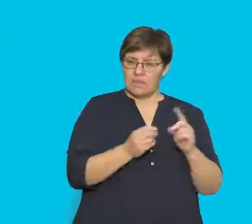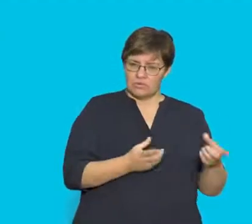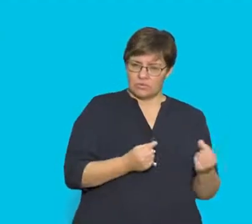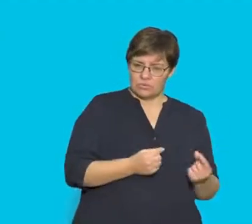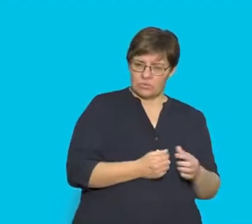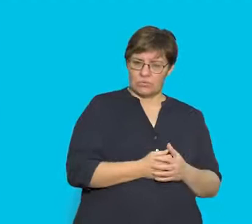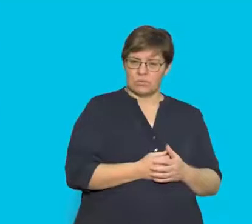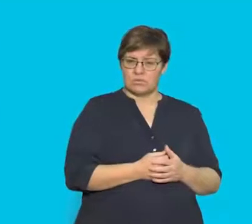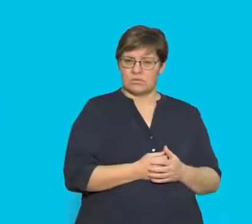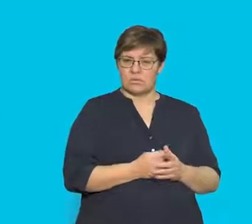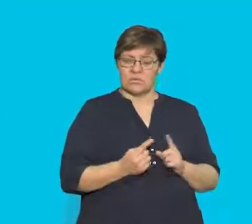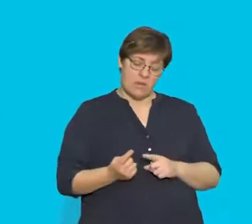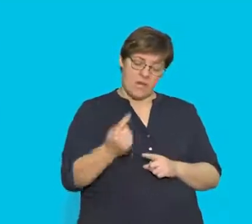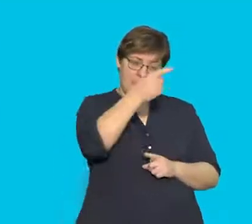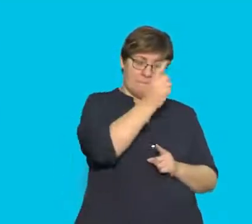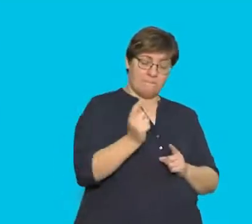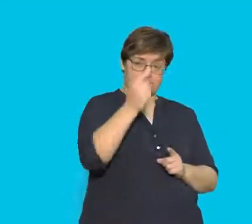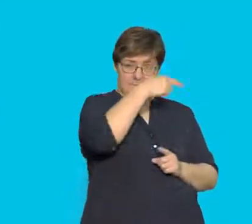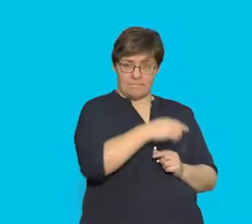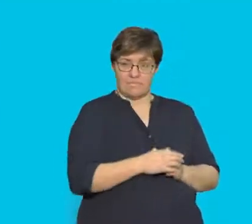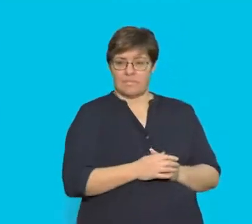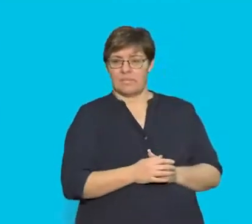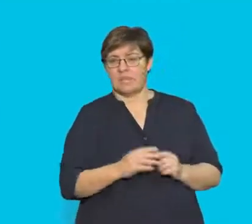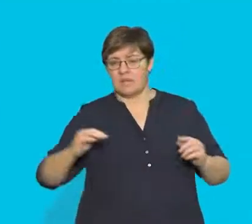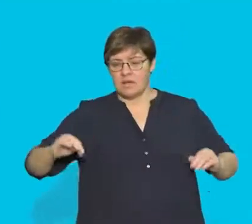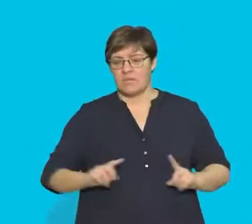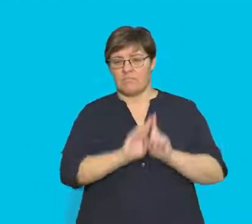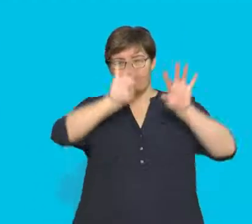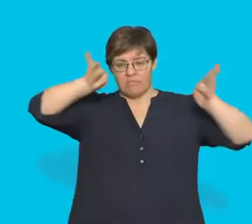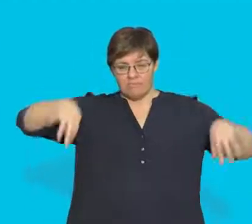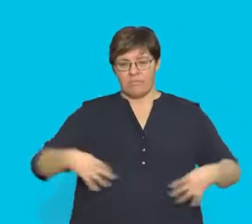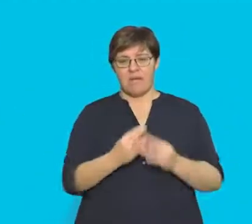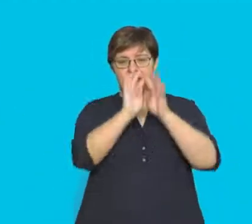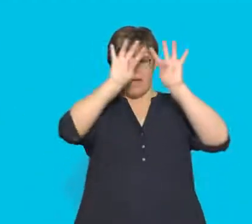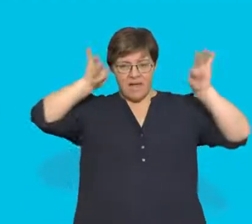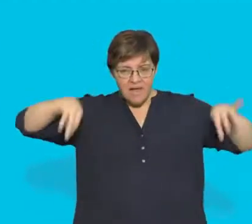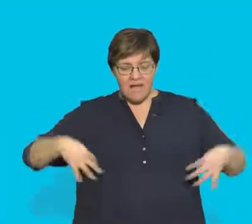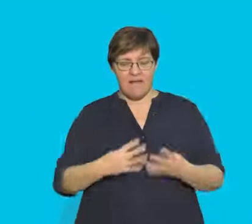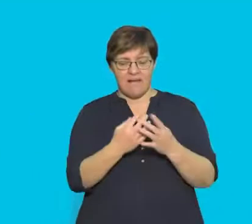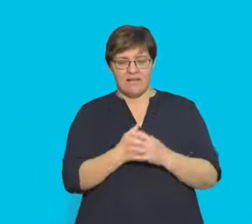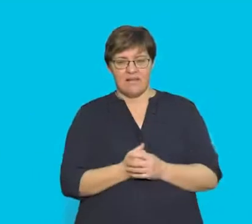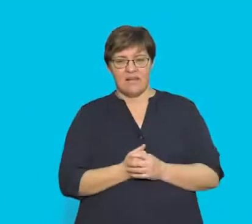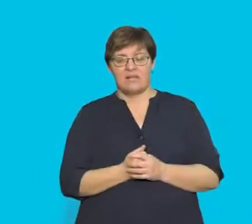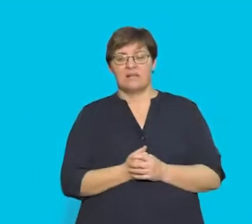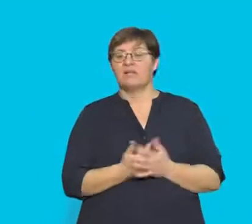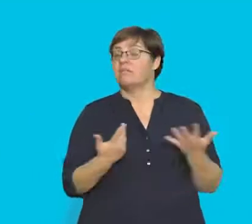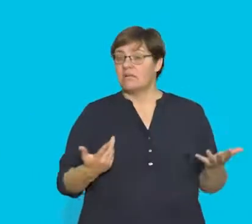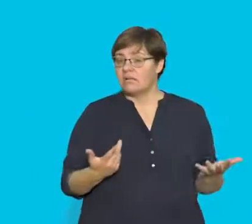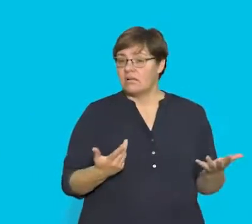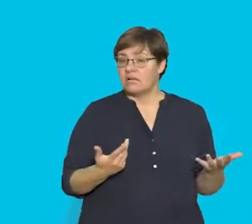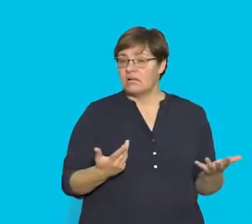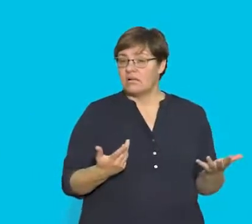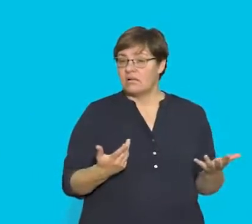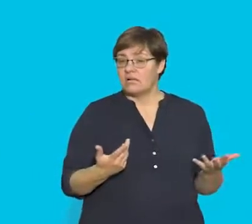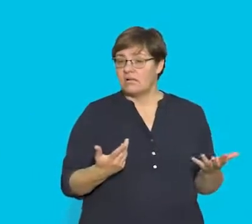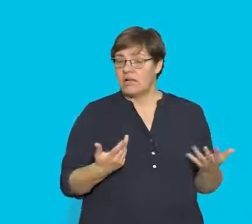does that, and going like that, and going like that. Does that ring any bells in terms